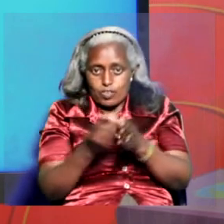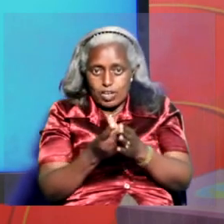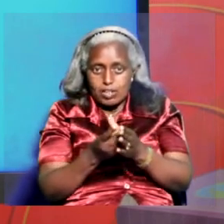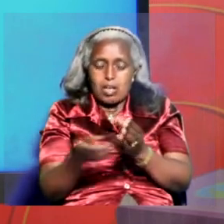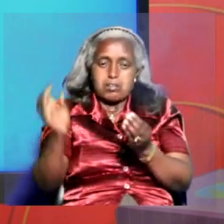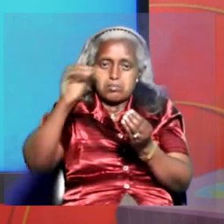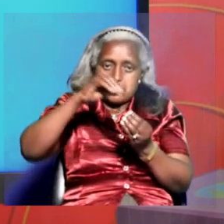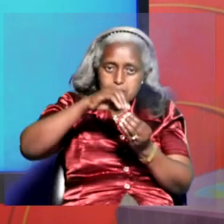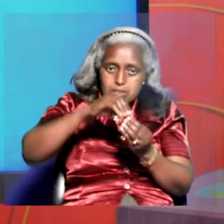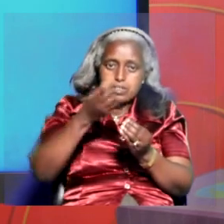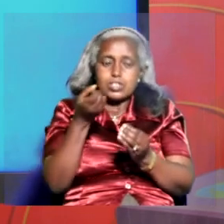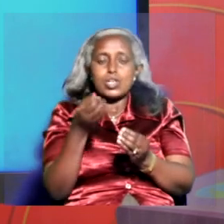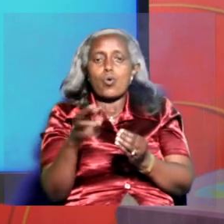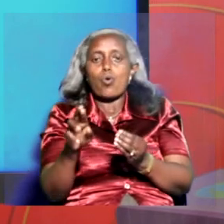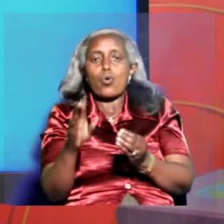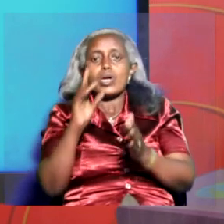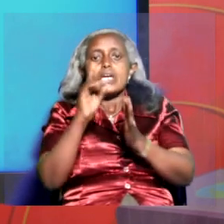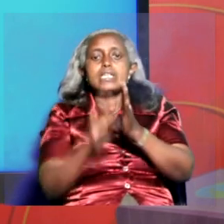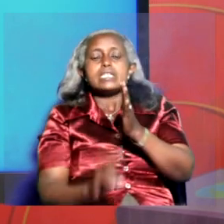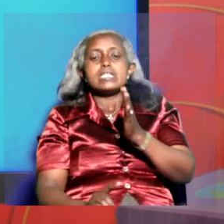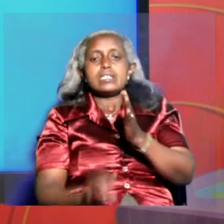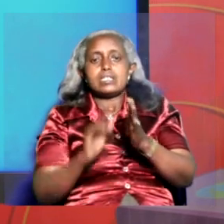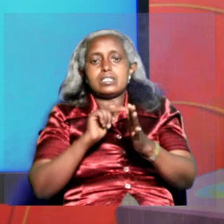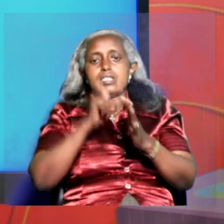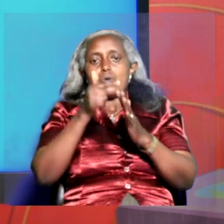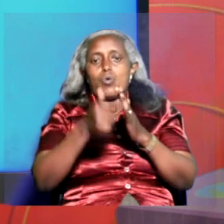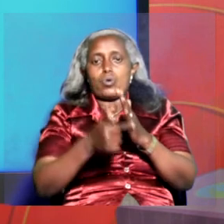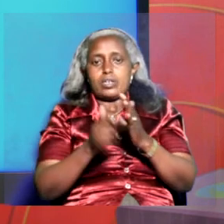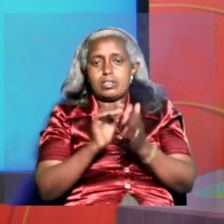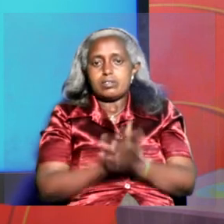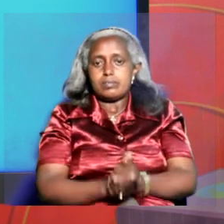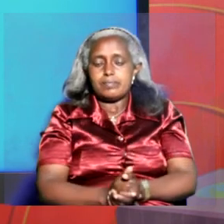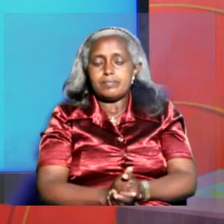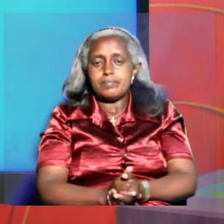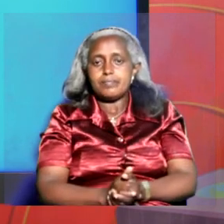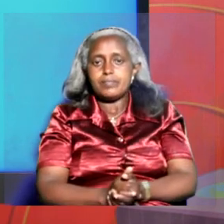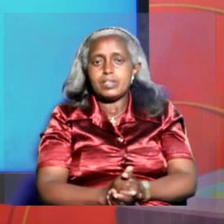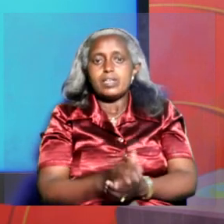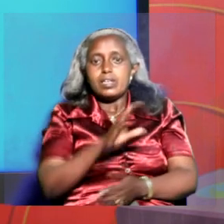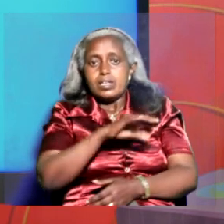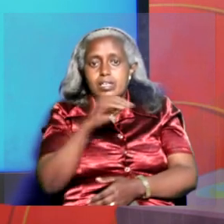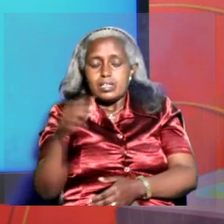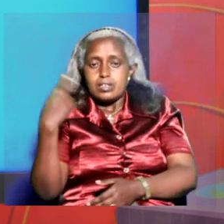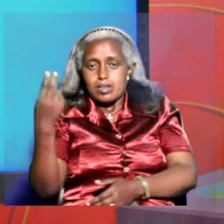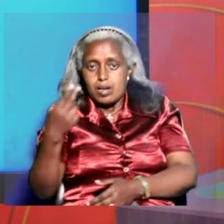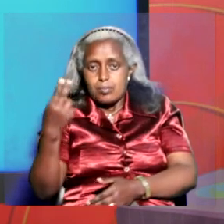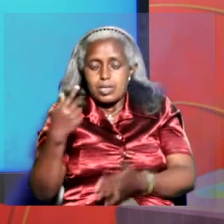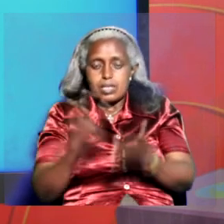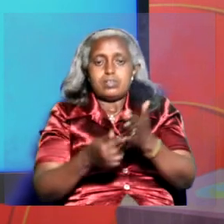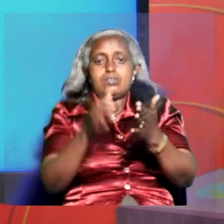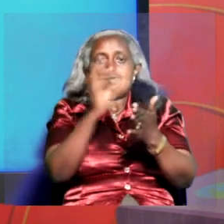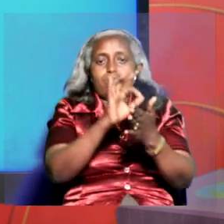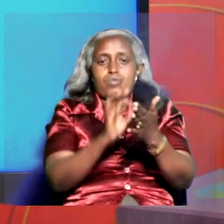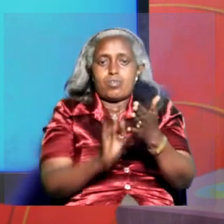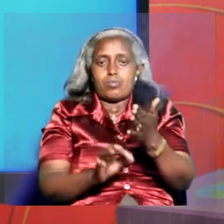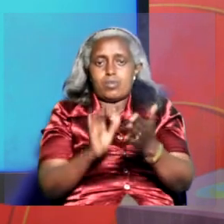in increasing or decreasing order. And we apply this formula.